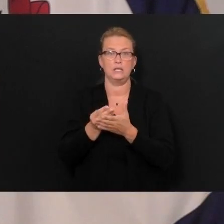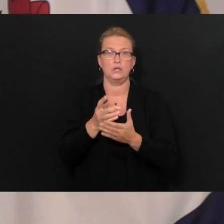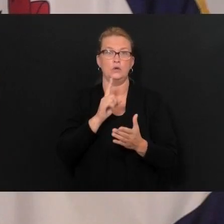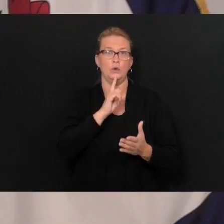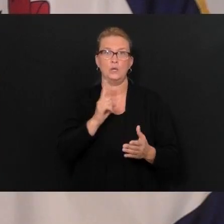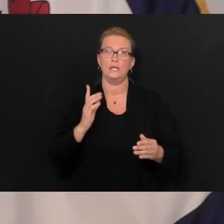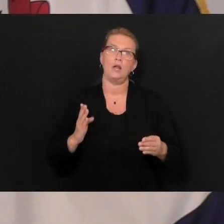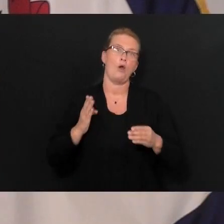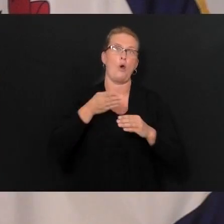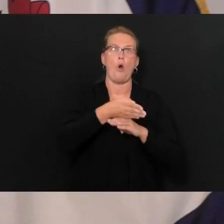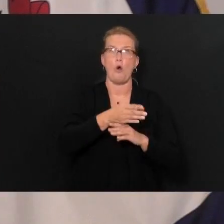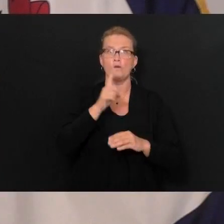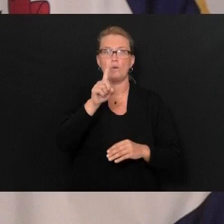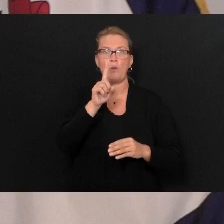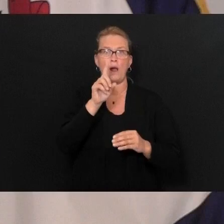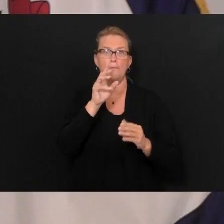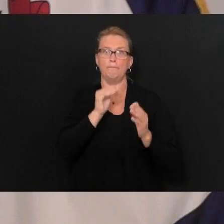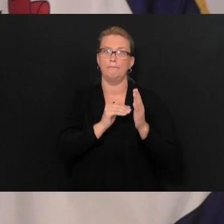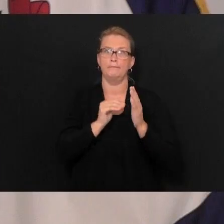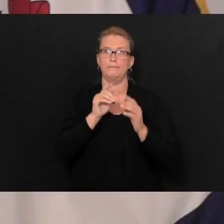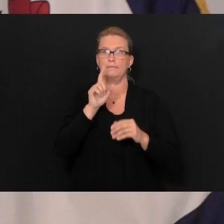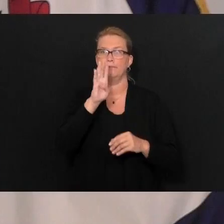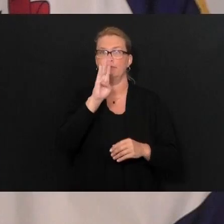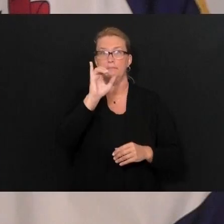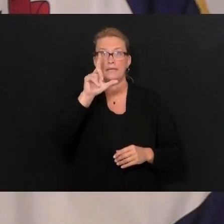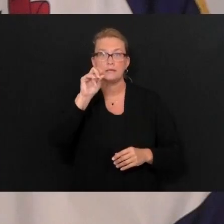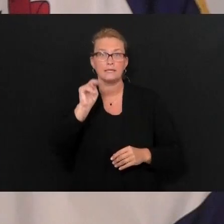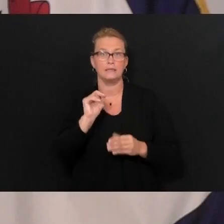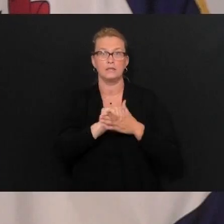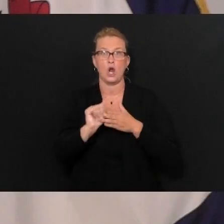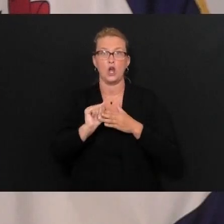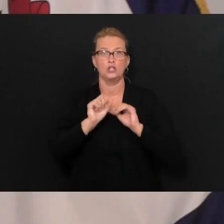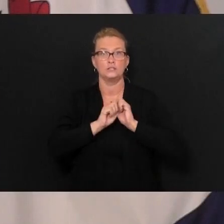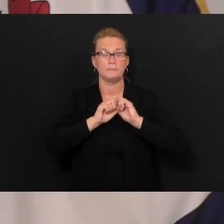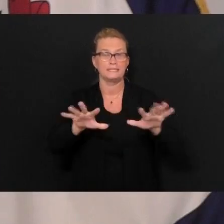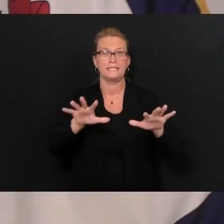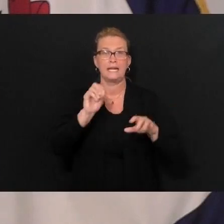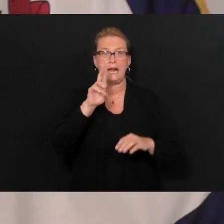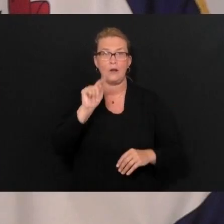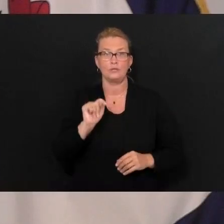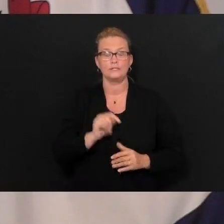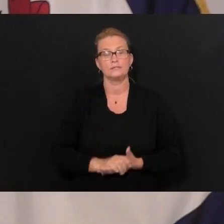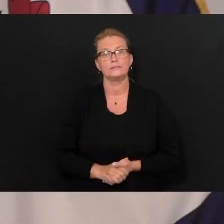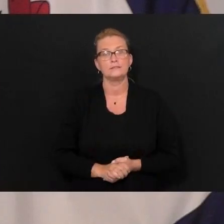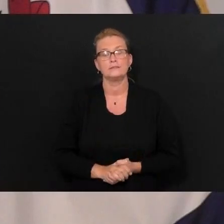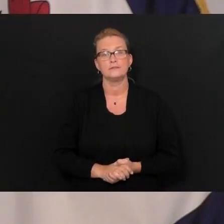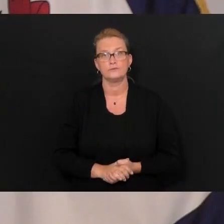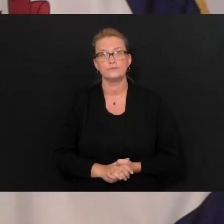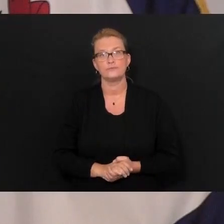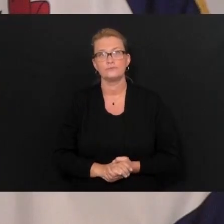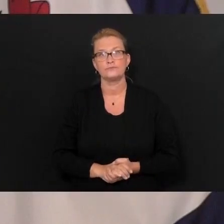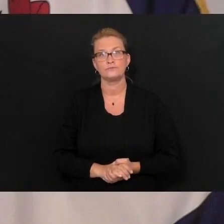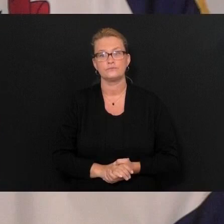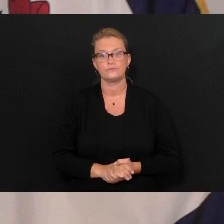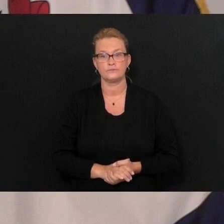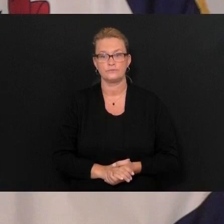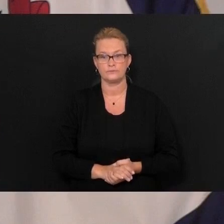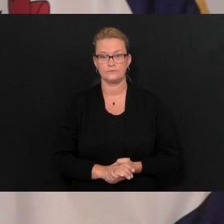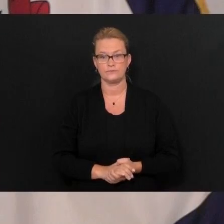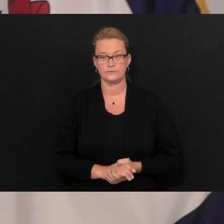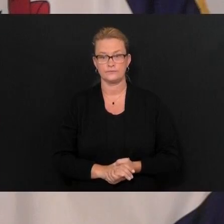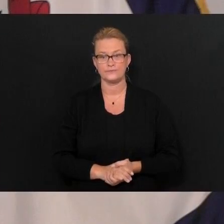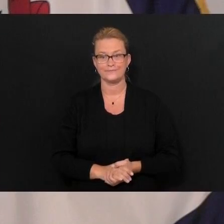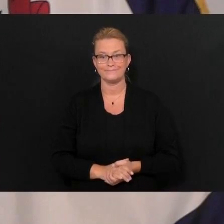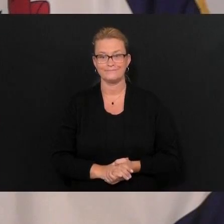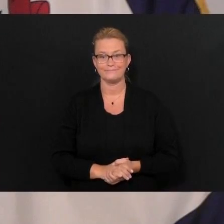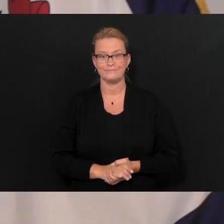over $1.5 billion that have gone out. And so but in the last just few days, I think